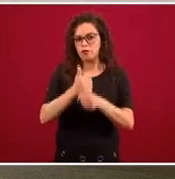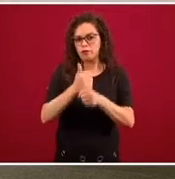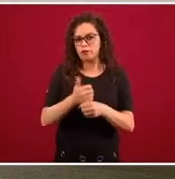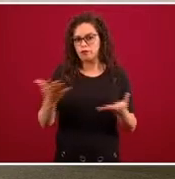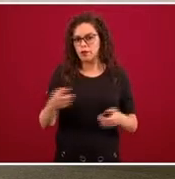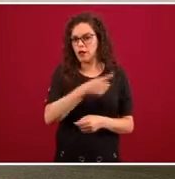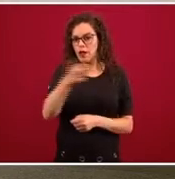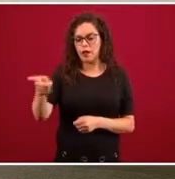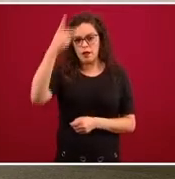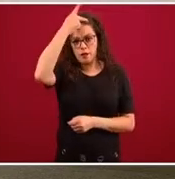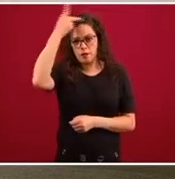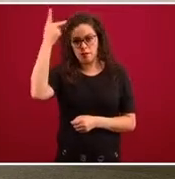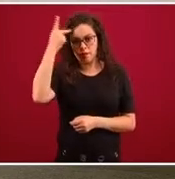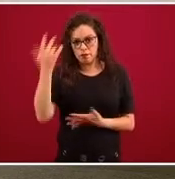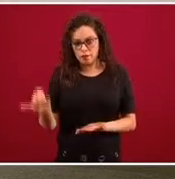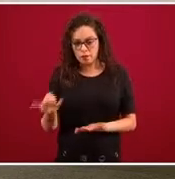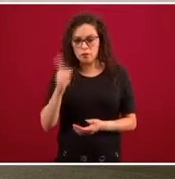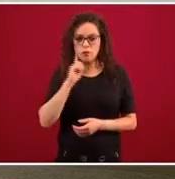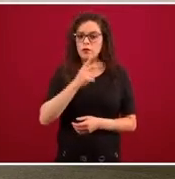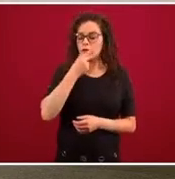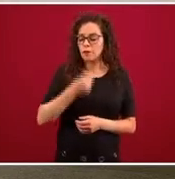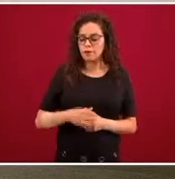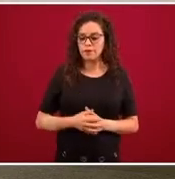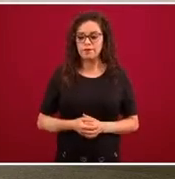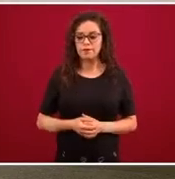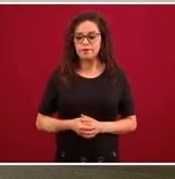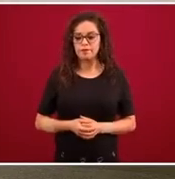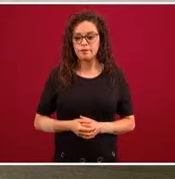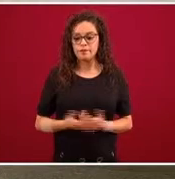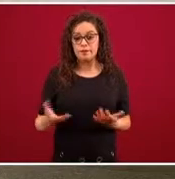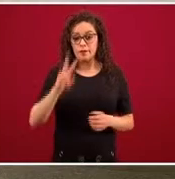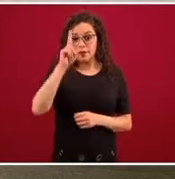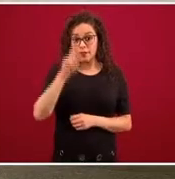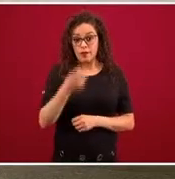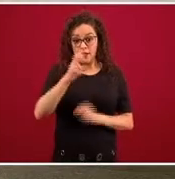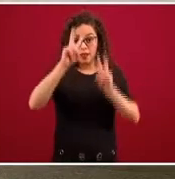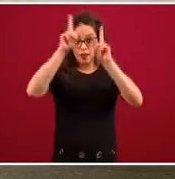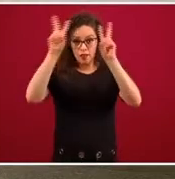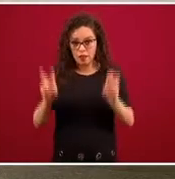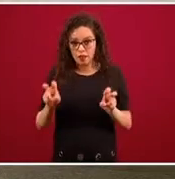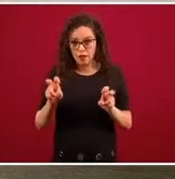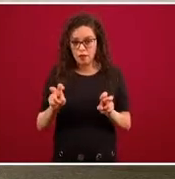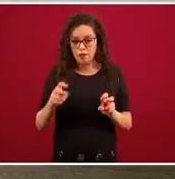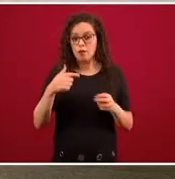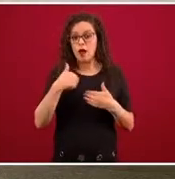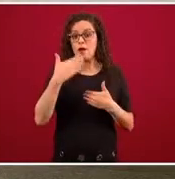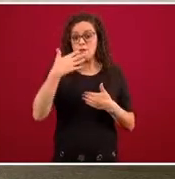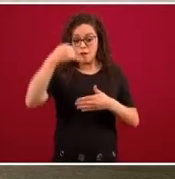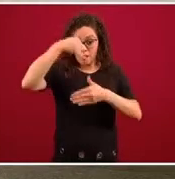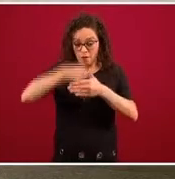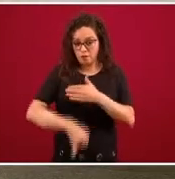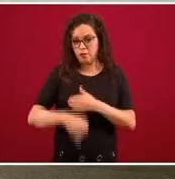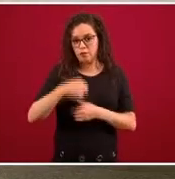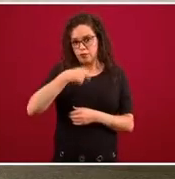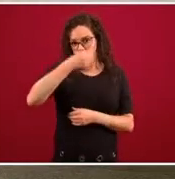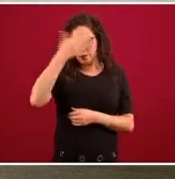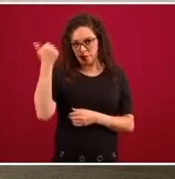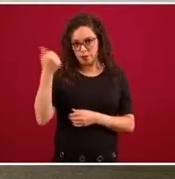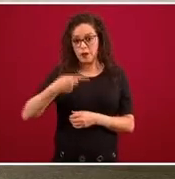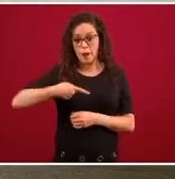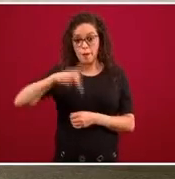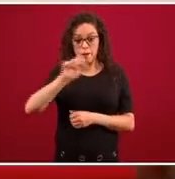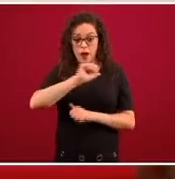who attack this health personnel? Well, I'm not really well versed in